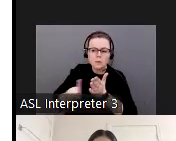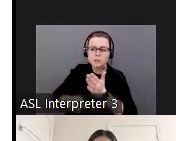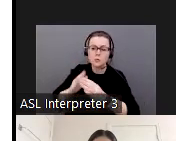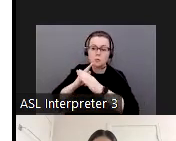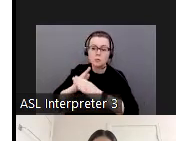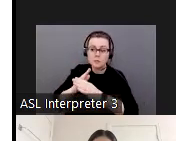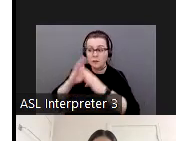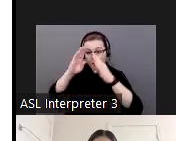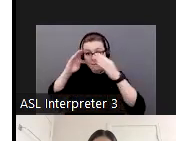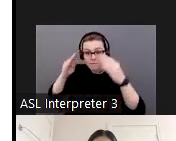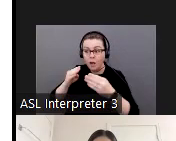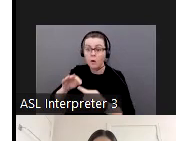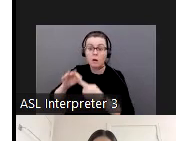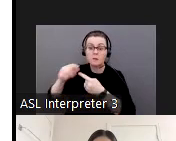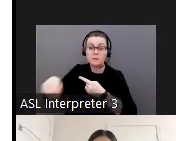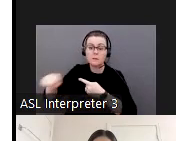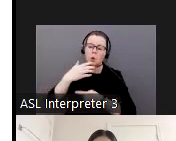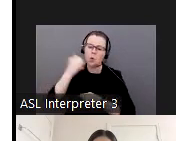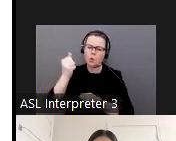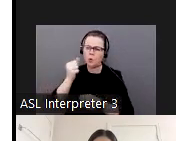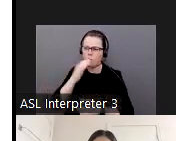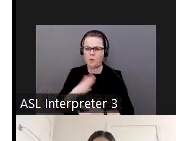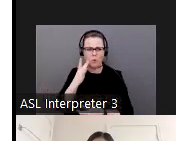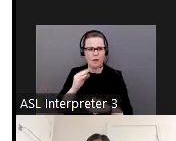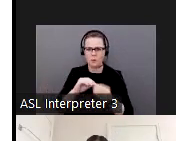older women, given those growing numbers.